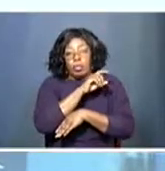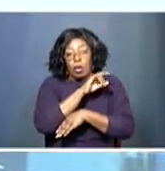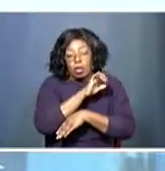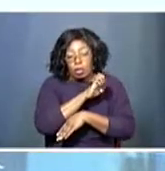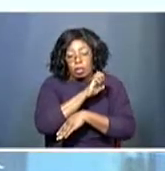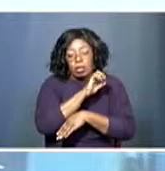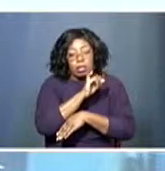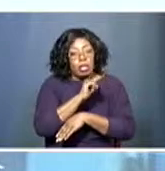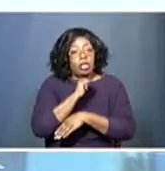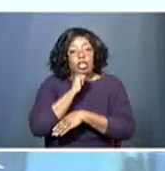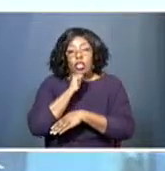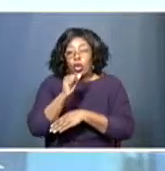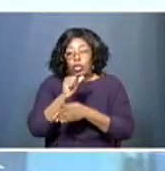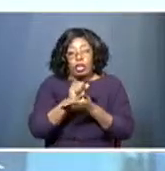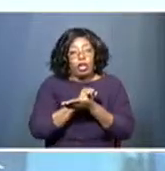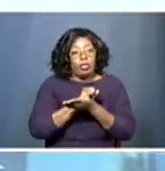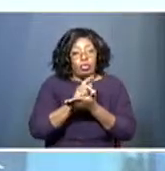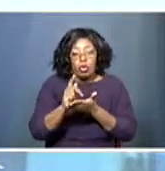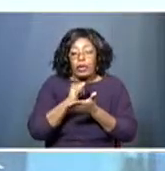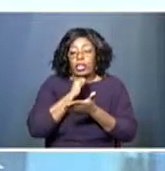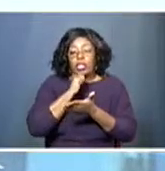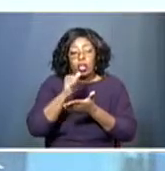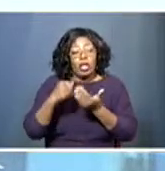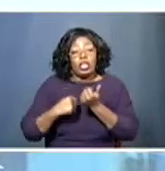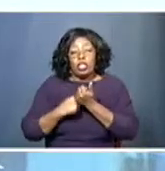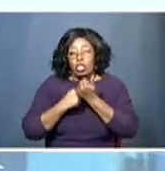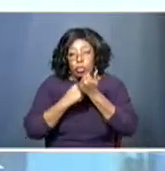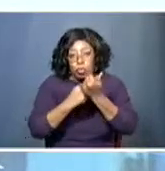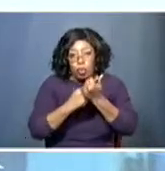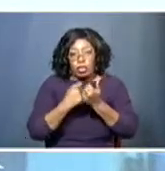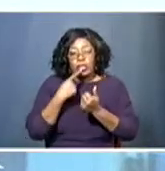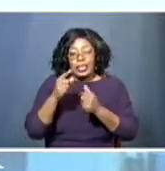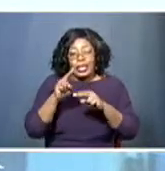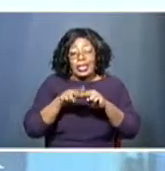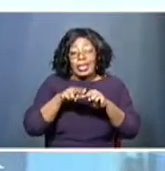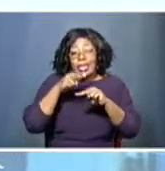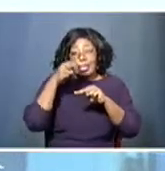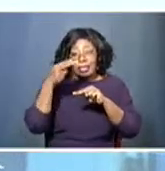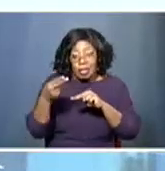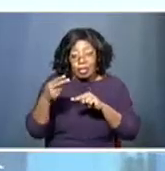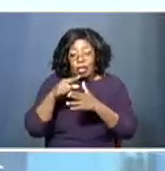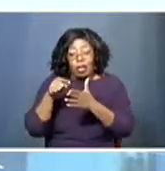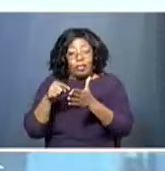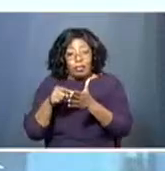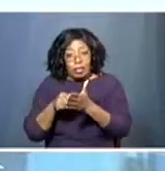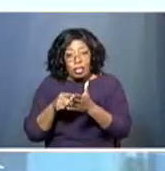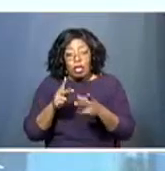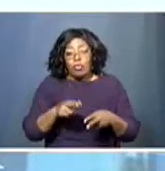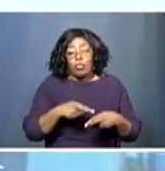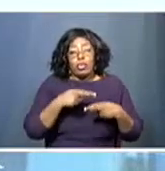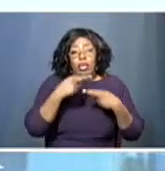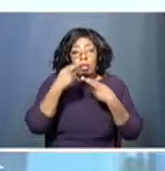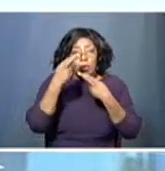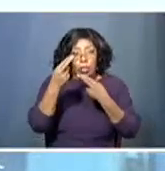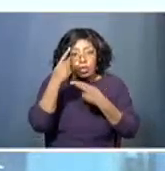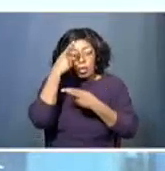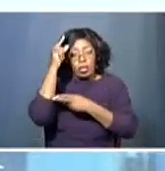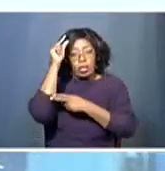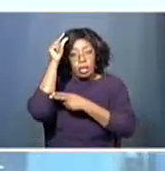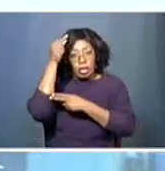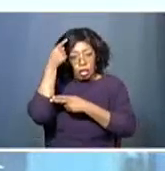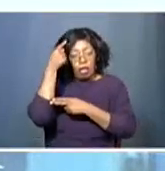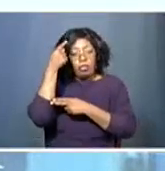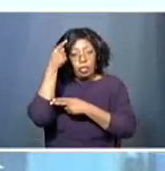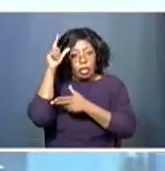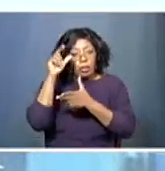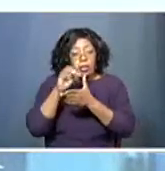and still doesn't support. However, she believes the reduction in the initial increase proposed was due to the government's stance